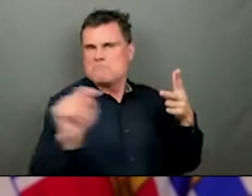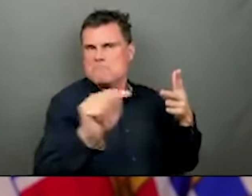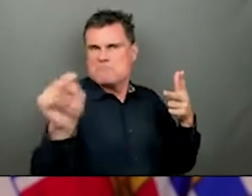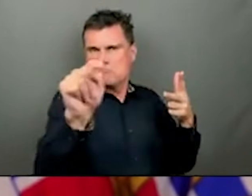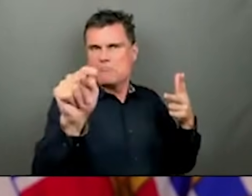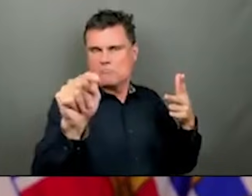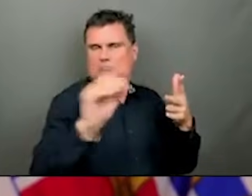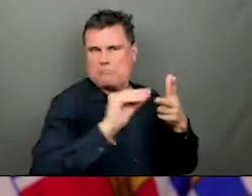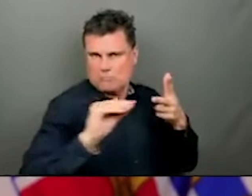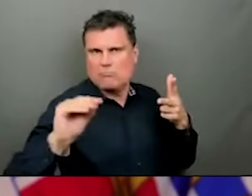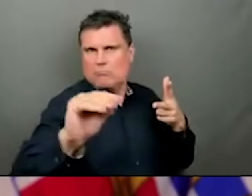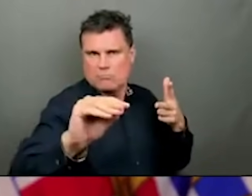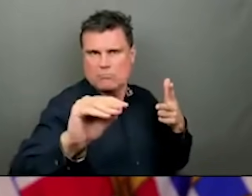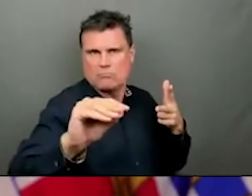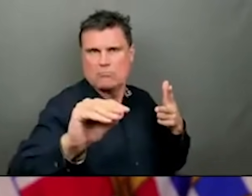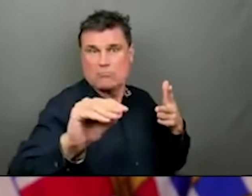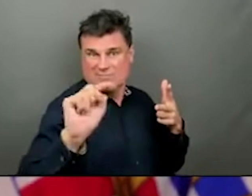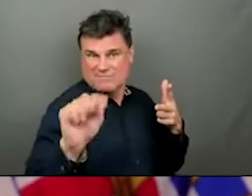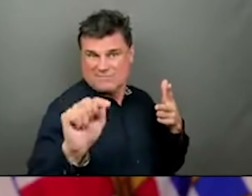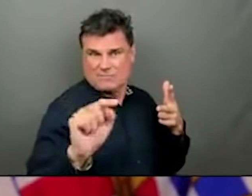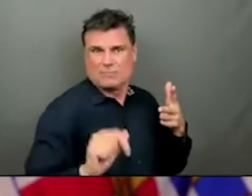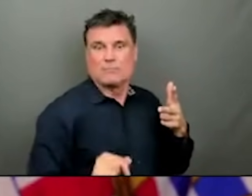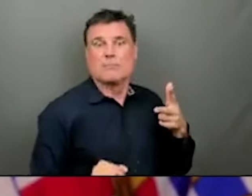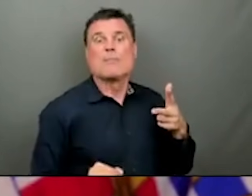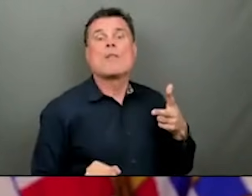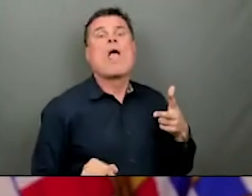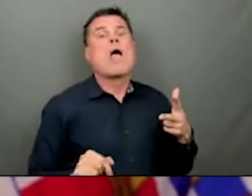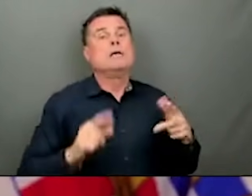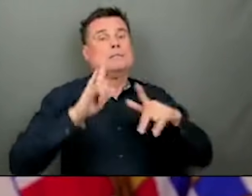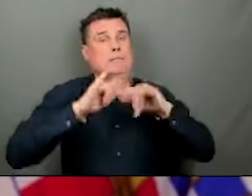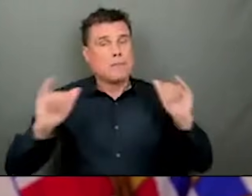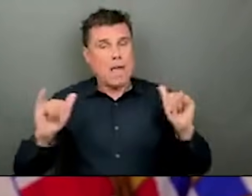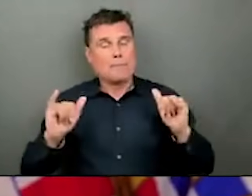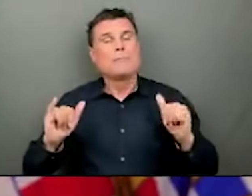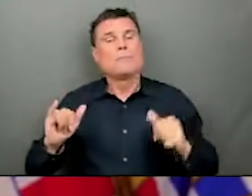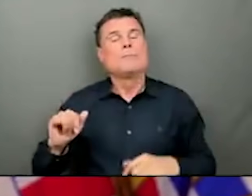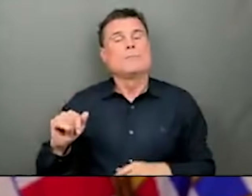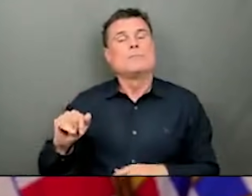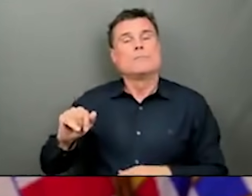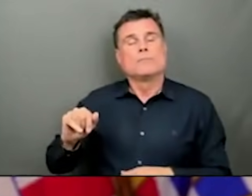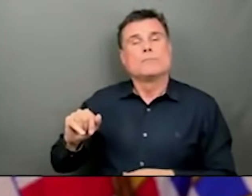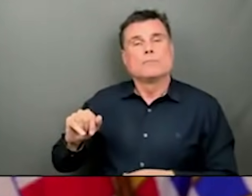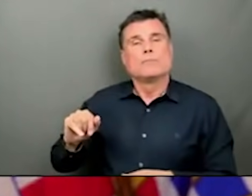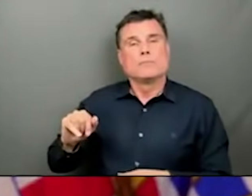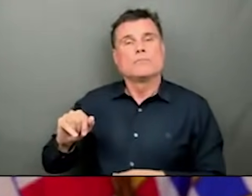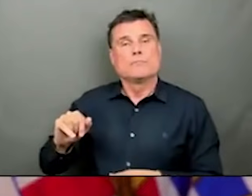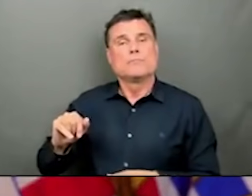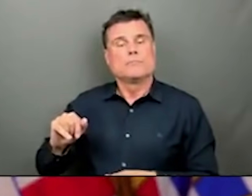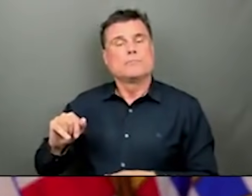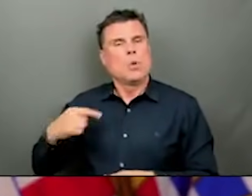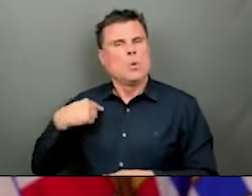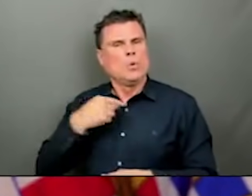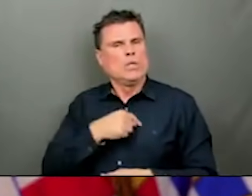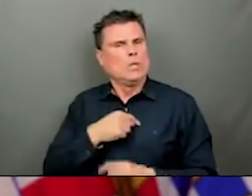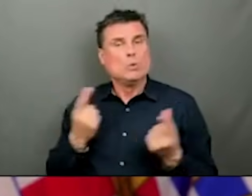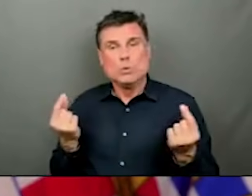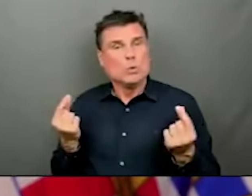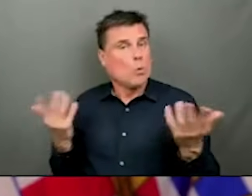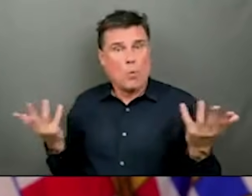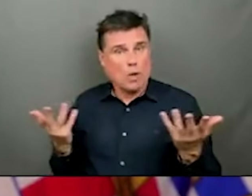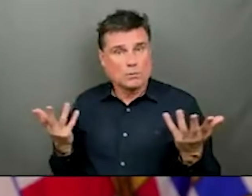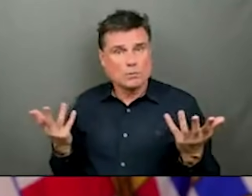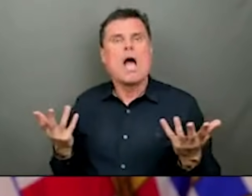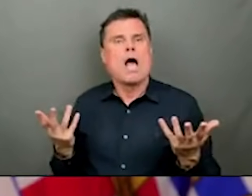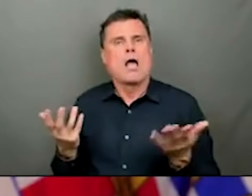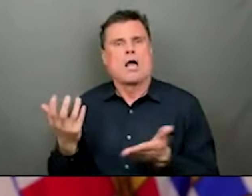started with that group. But as we get more supply, perhaps, maybe, and we look at the supplies